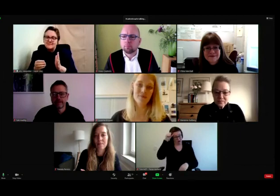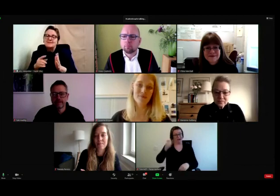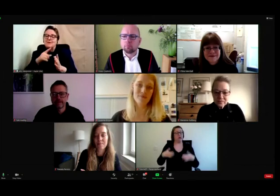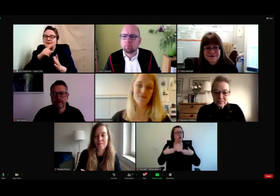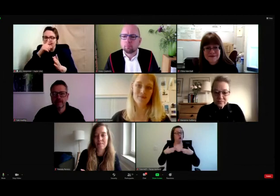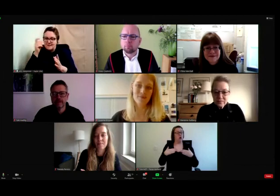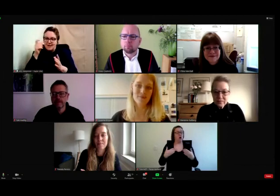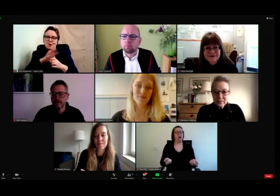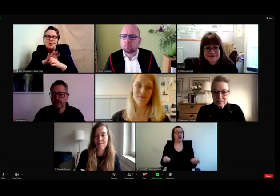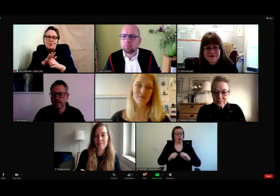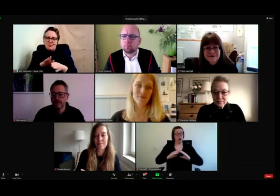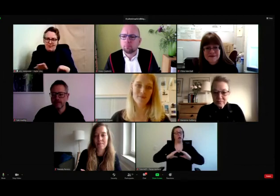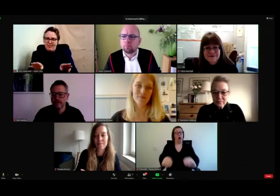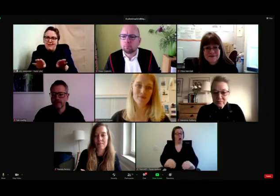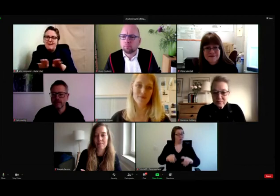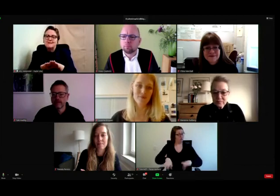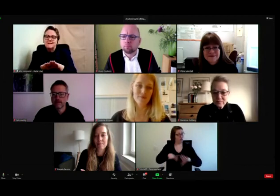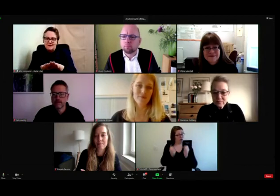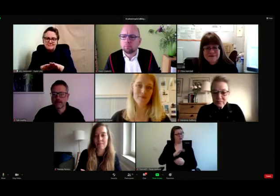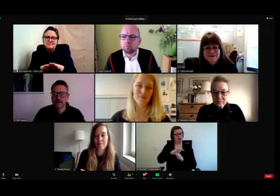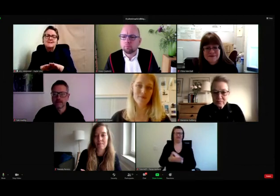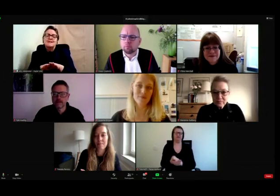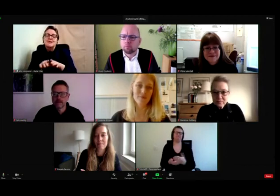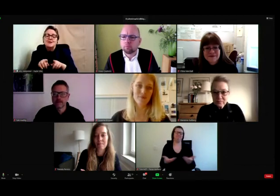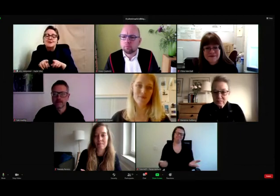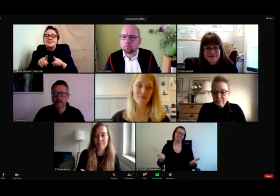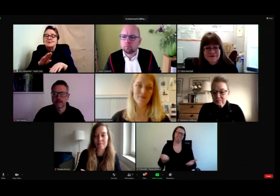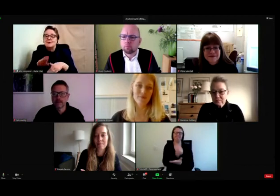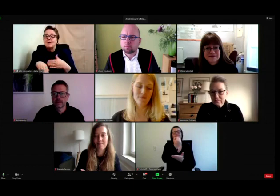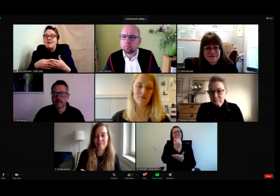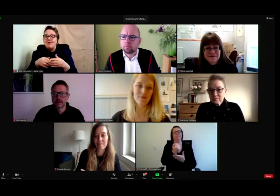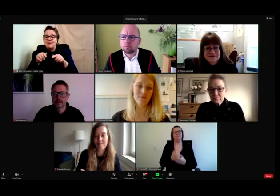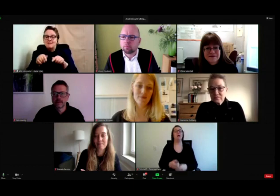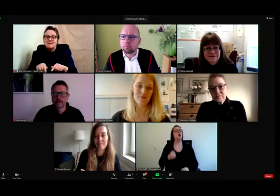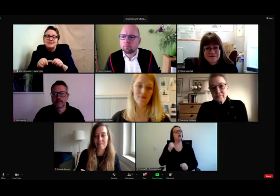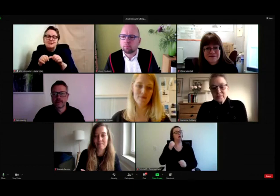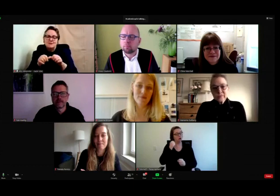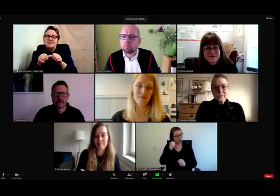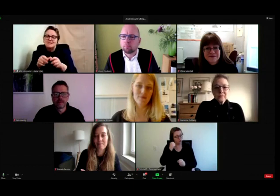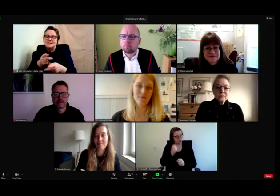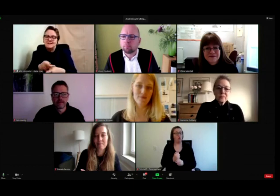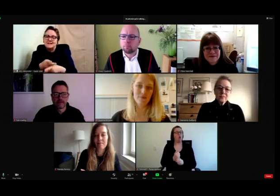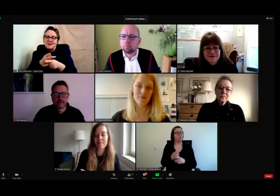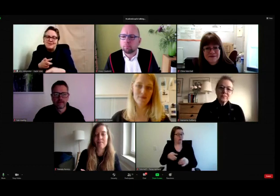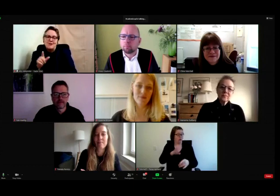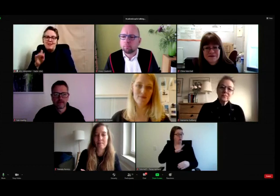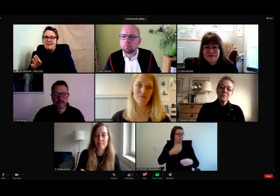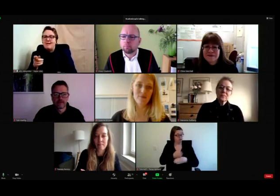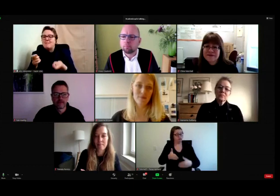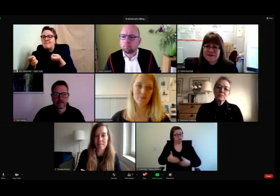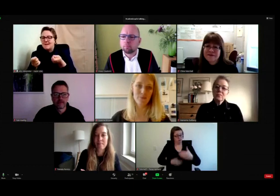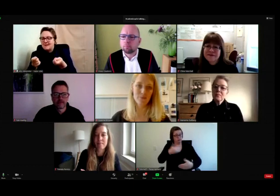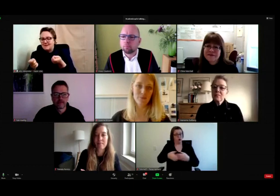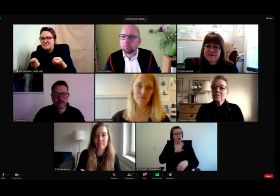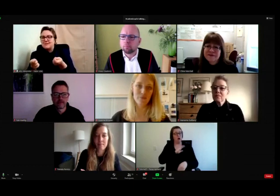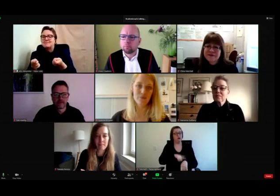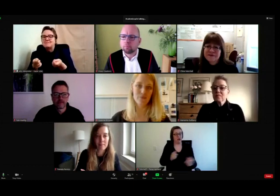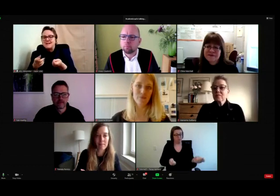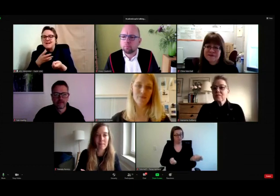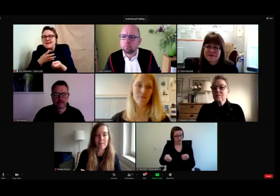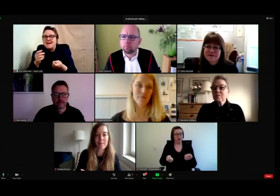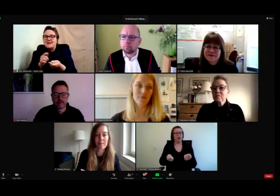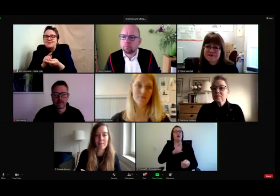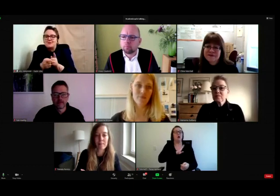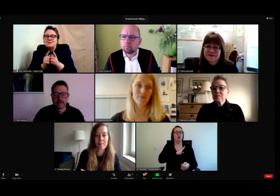disappointment. Doing all this, you also continuously cared for lab management, and you were the translator